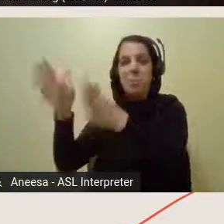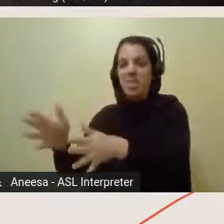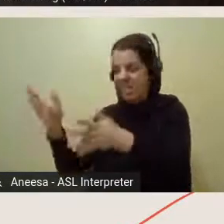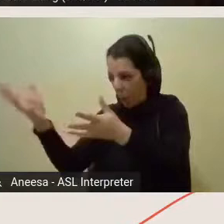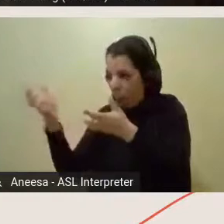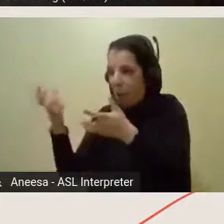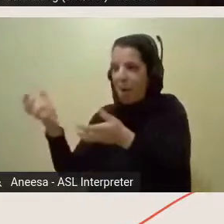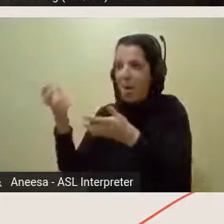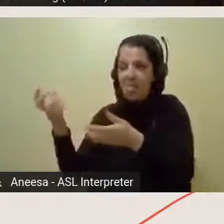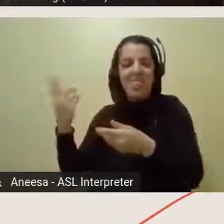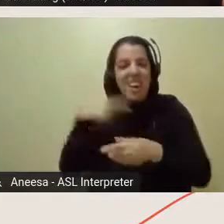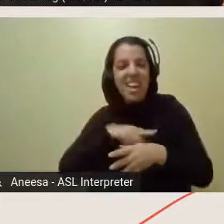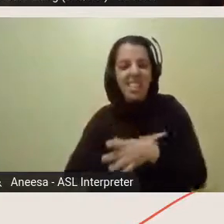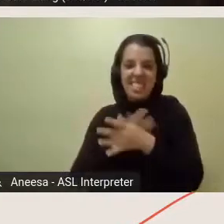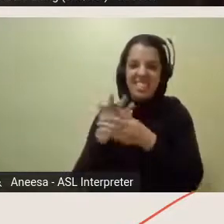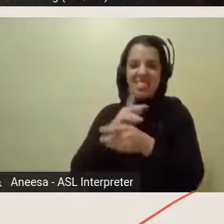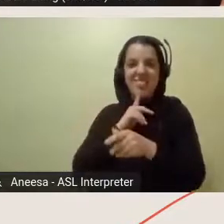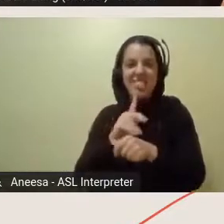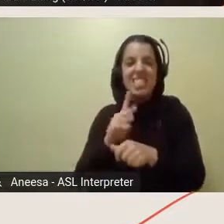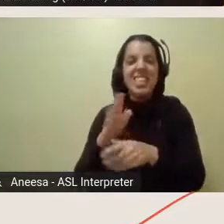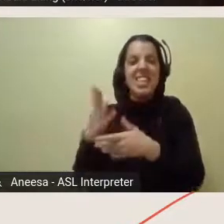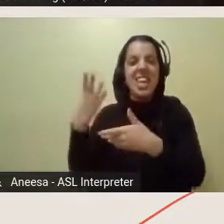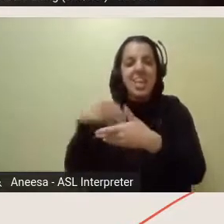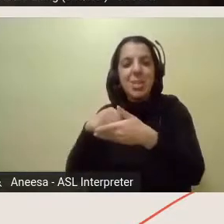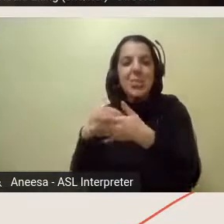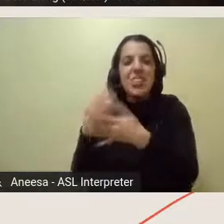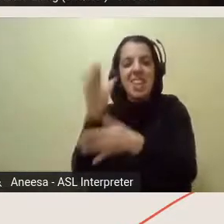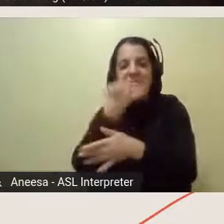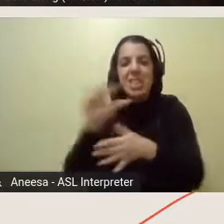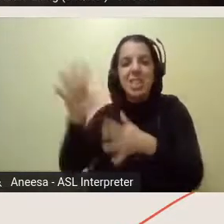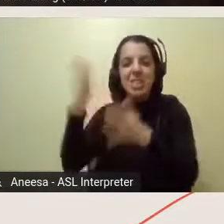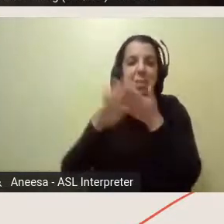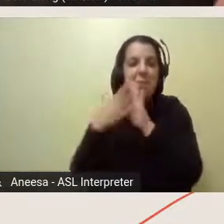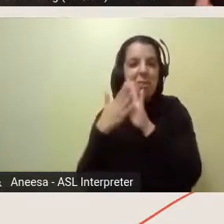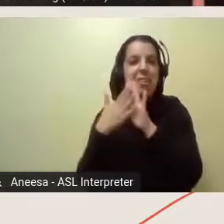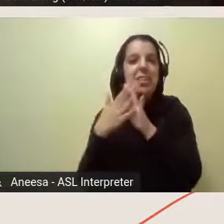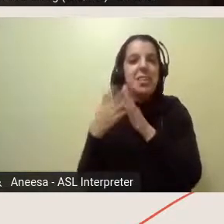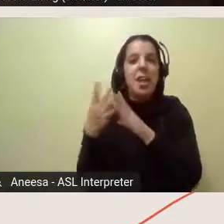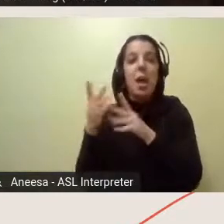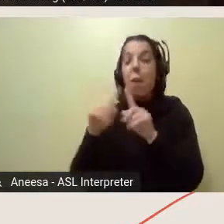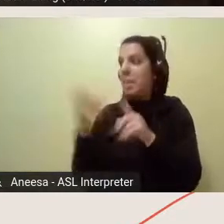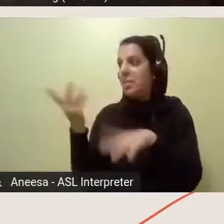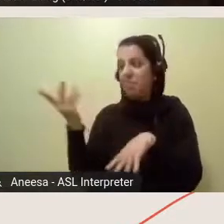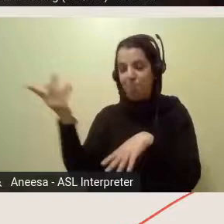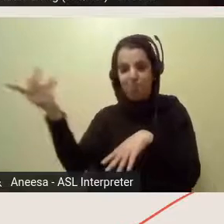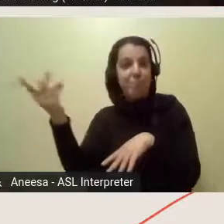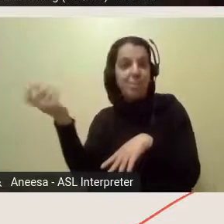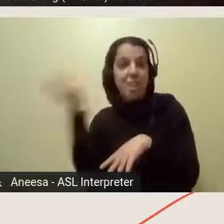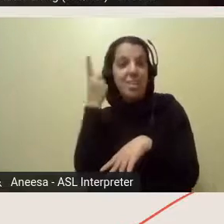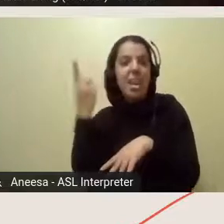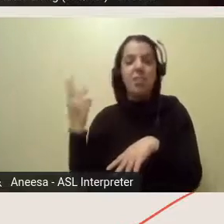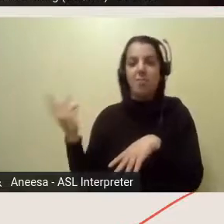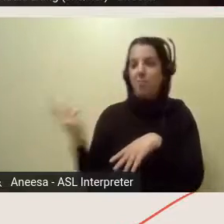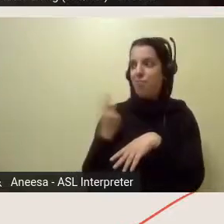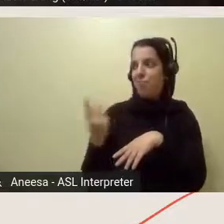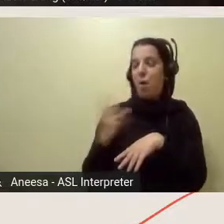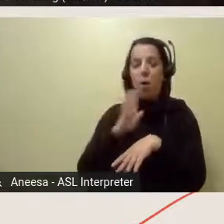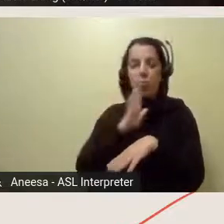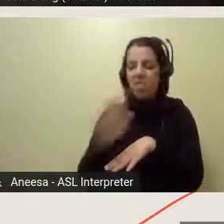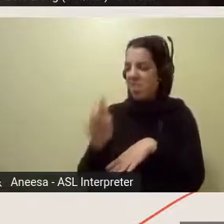hard on the Asian community. And little did she know that Michelle and I are the types of people that will go hardest on our own people in some ways.